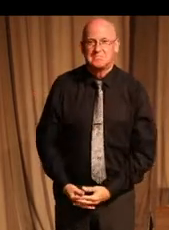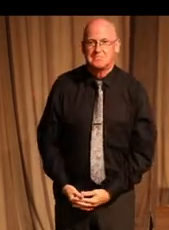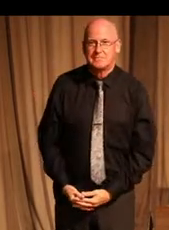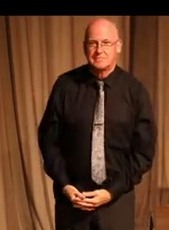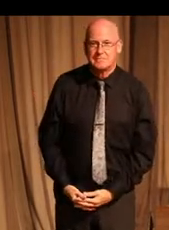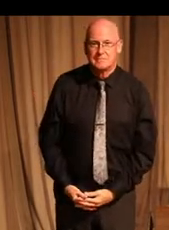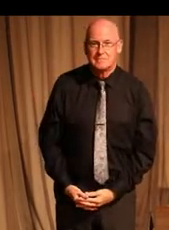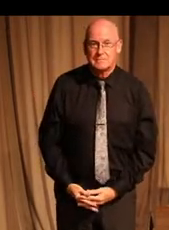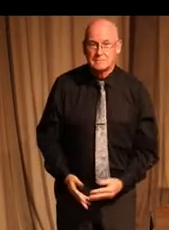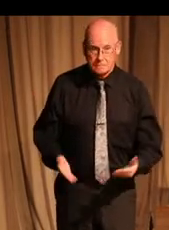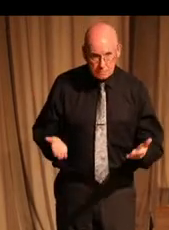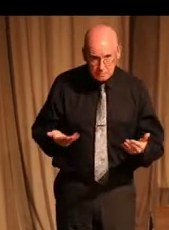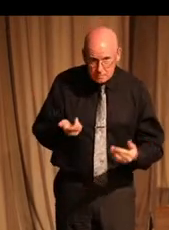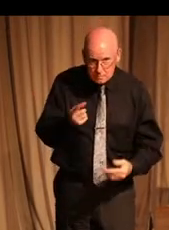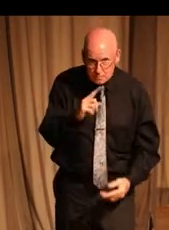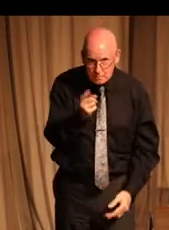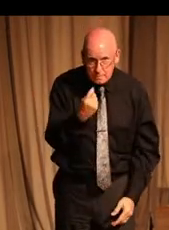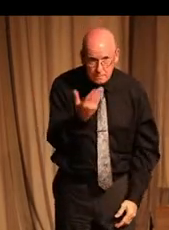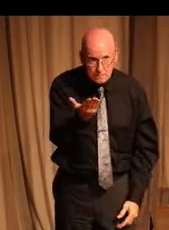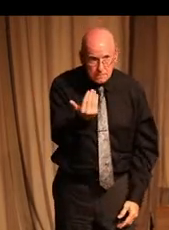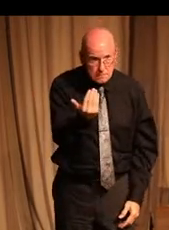Y'all better ask a question.